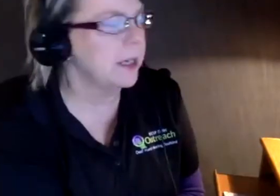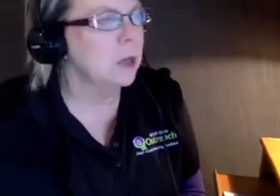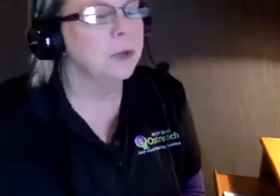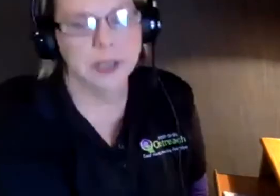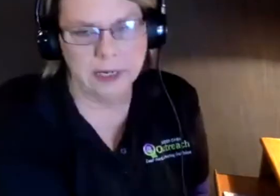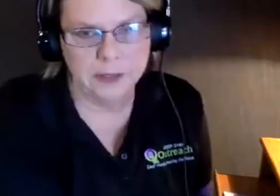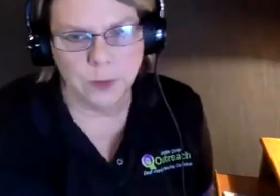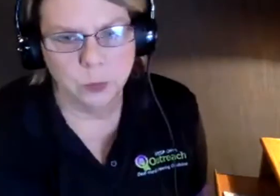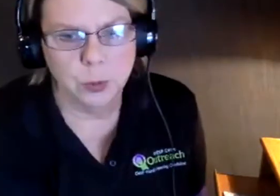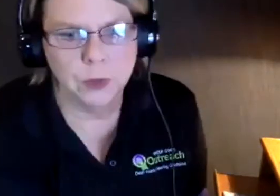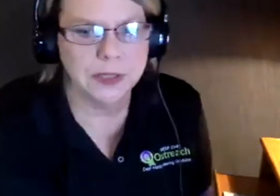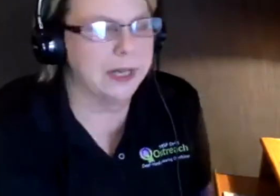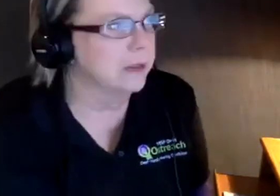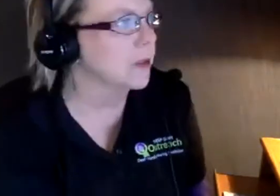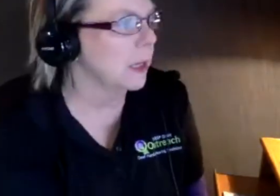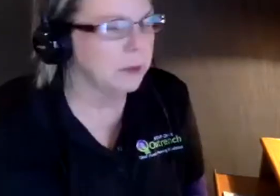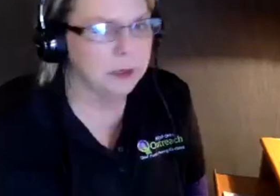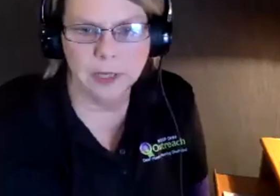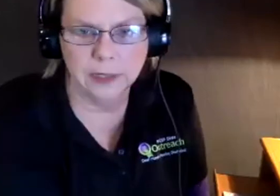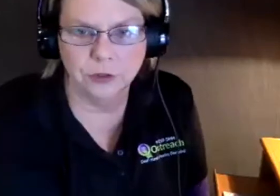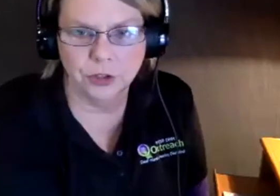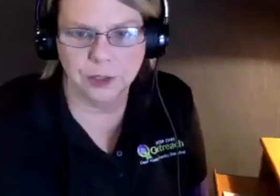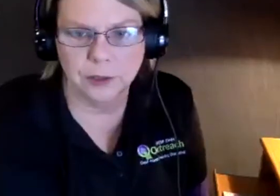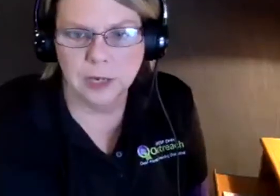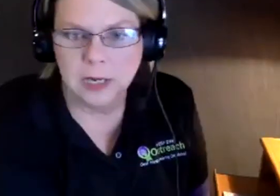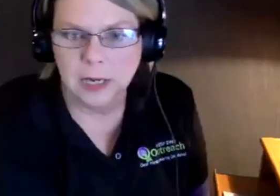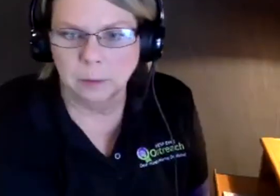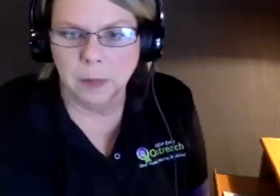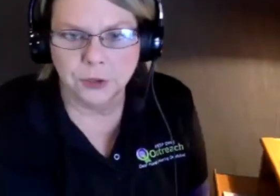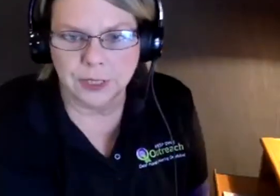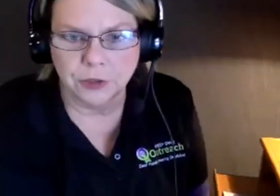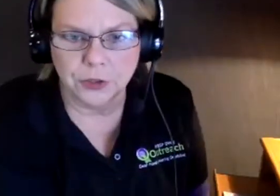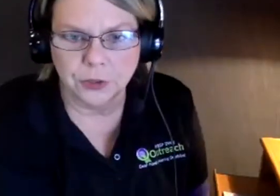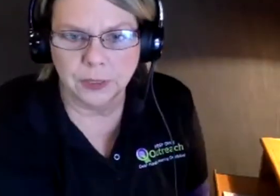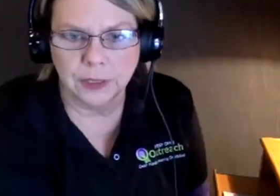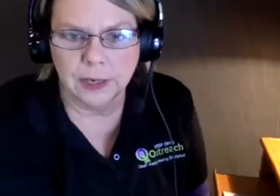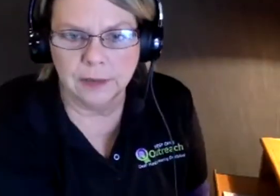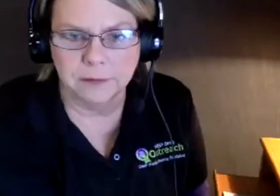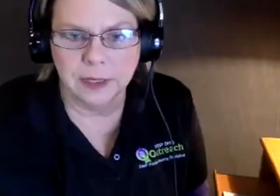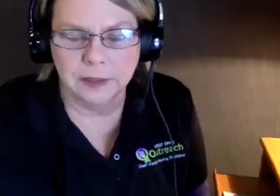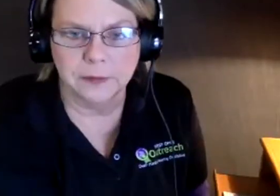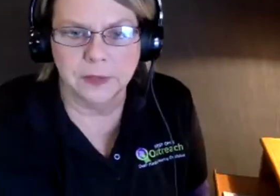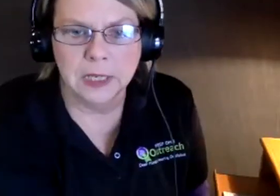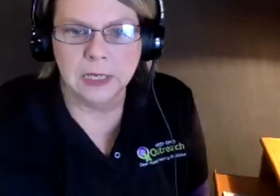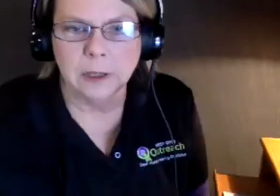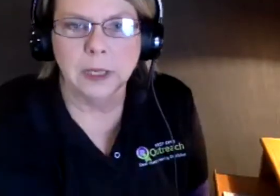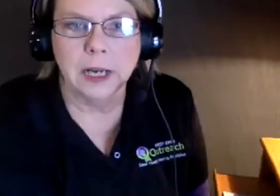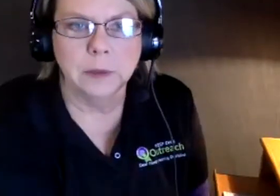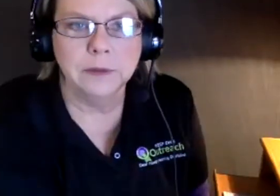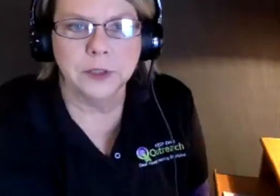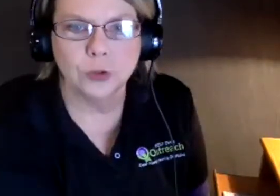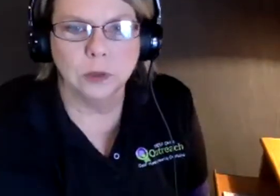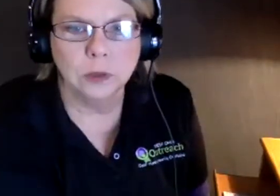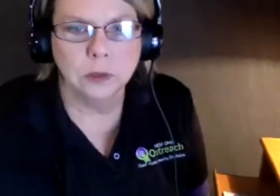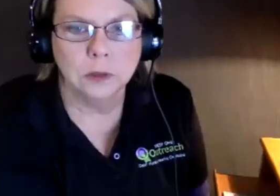couple slides and we will put these in Canvas, but I'm going to go ahead and share my screen just so we have kind of a